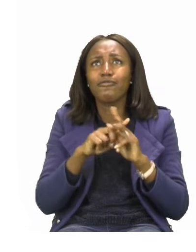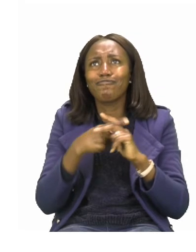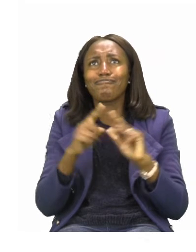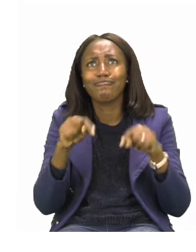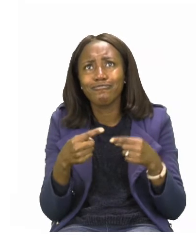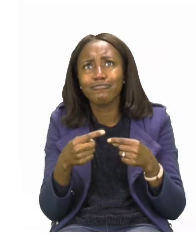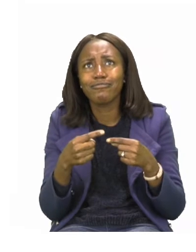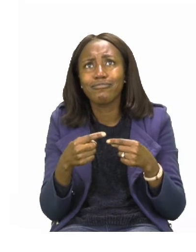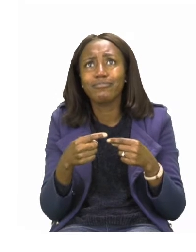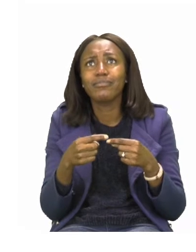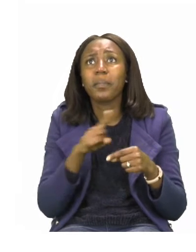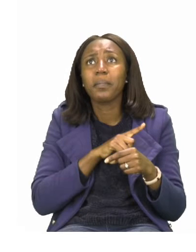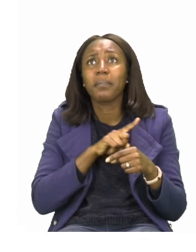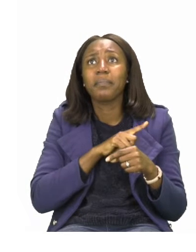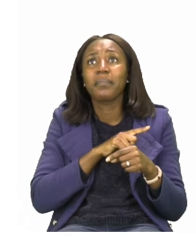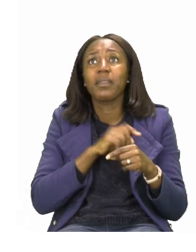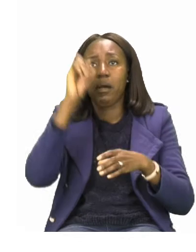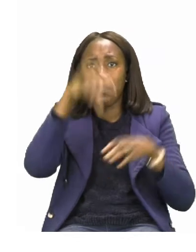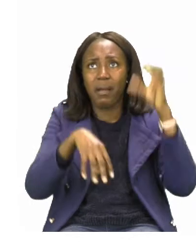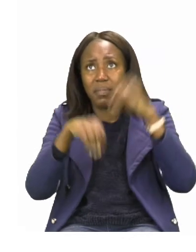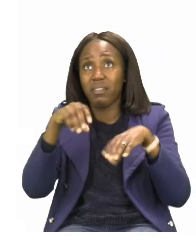things instead of throwing them away.